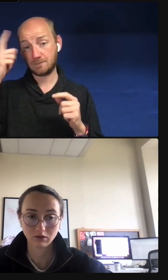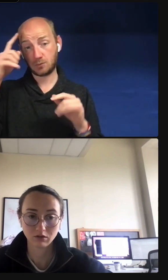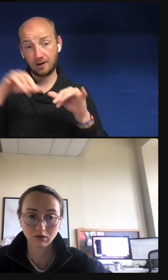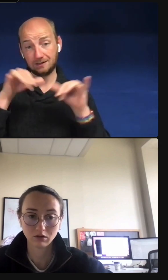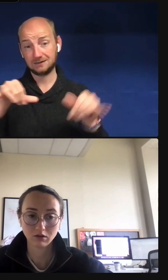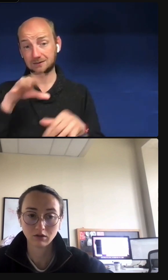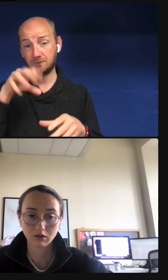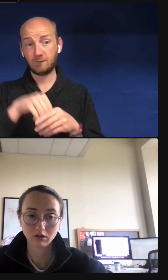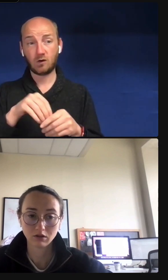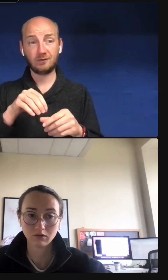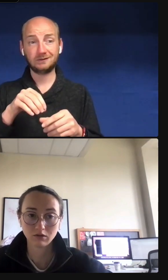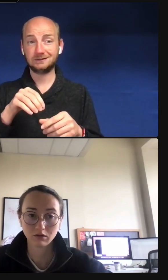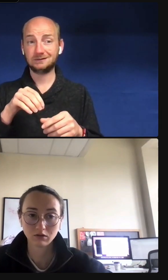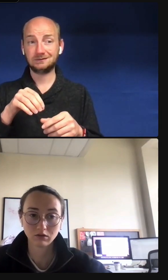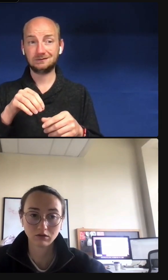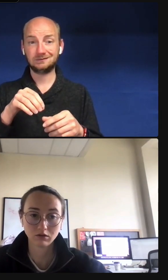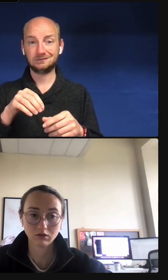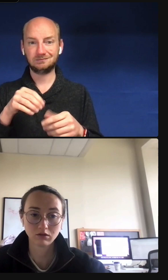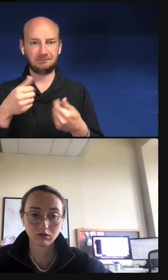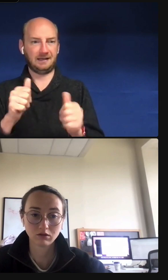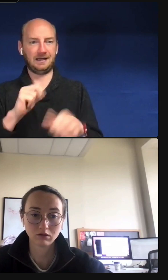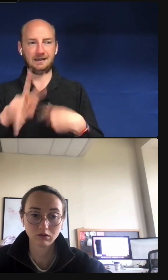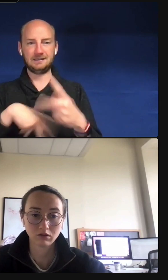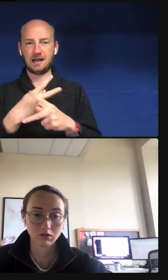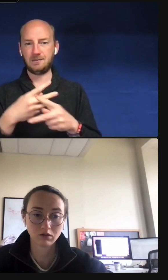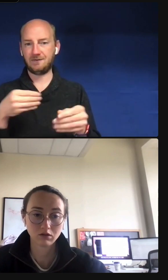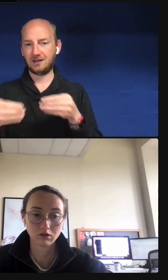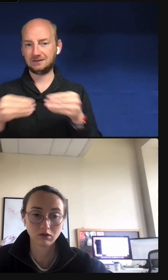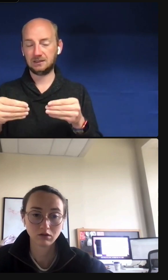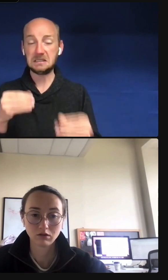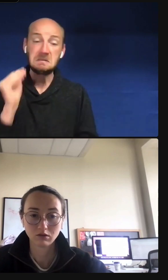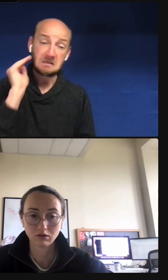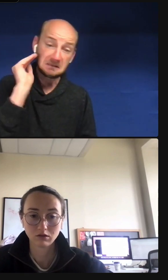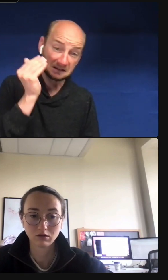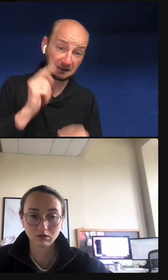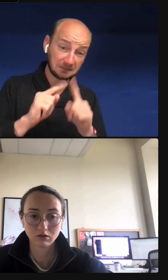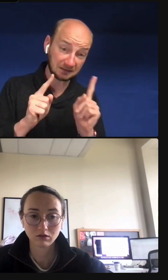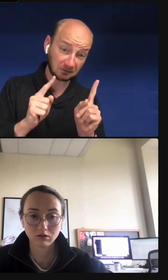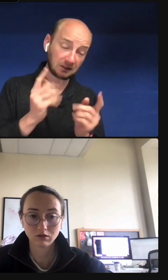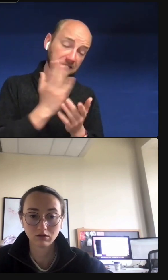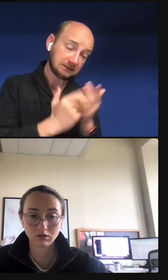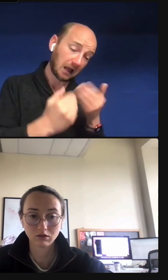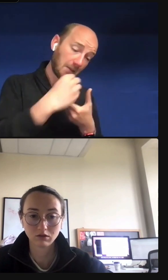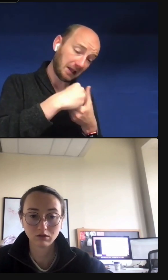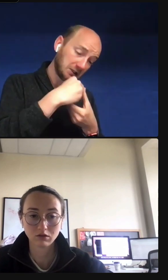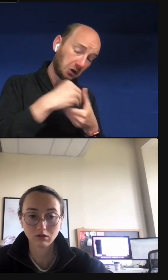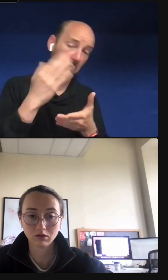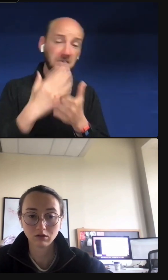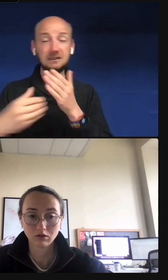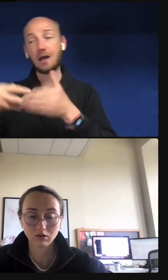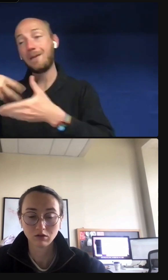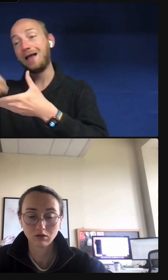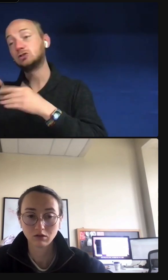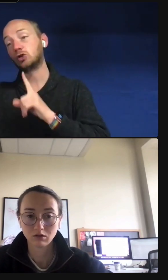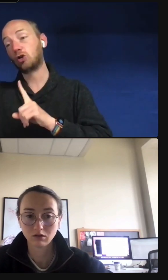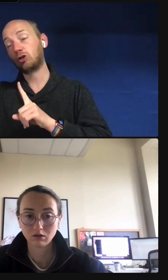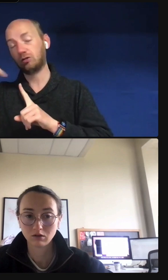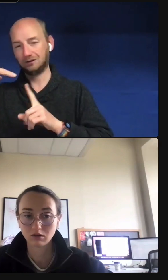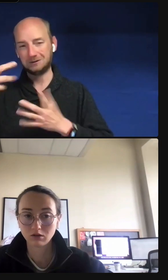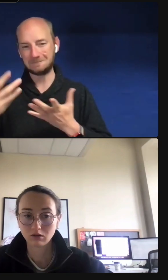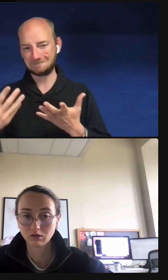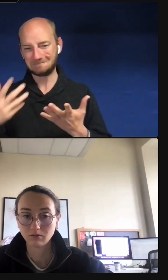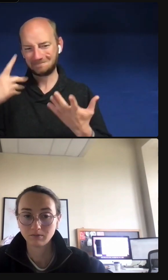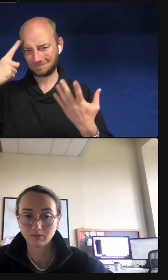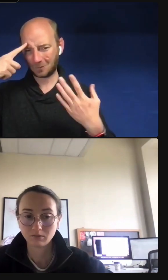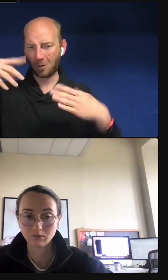different types of flexibility, even though they seem different. Like they seem like it's an internal thought process or an external behavioral thing. But I mean, I think you have